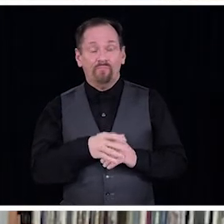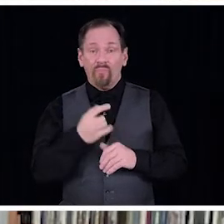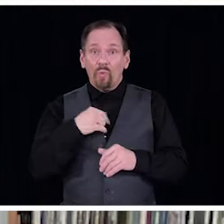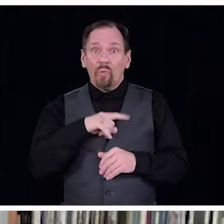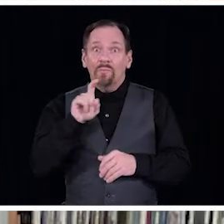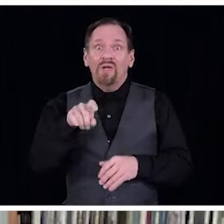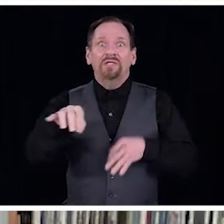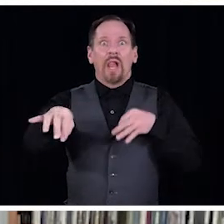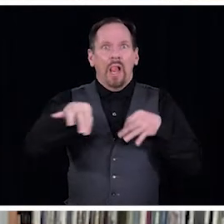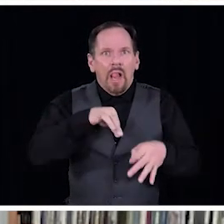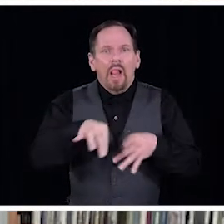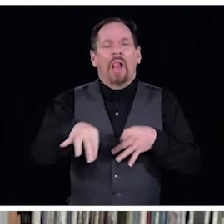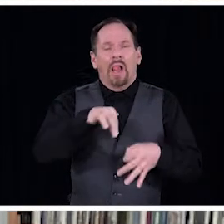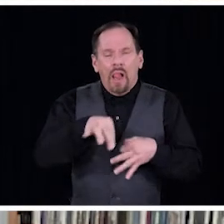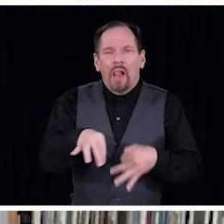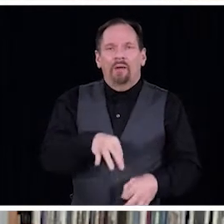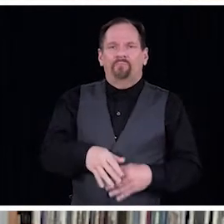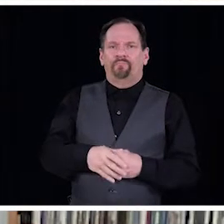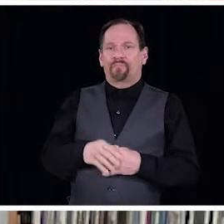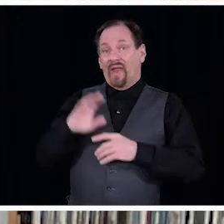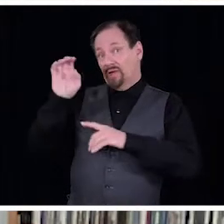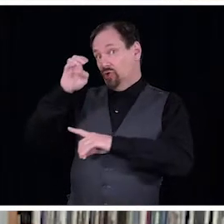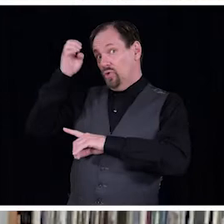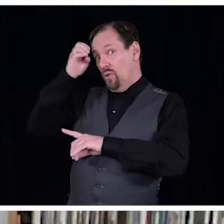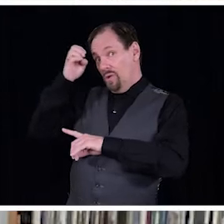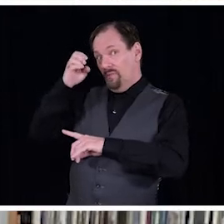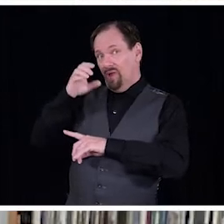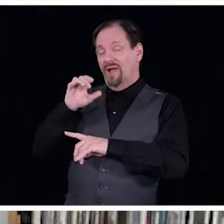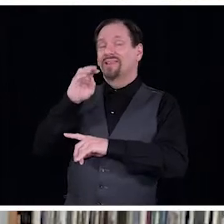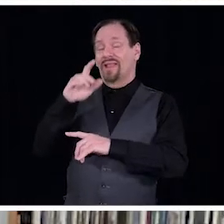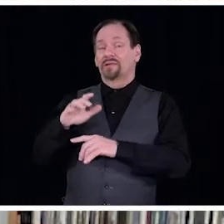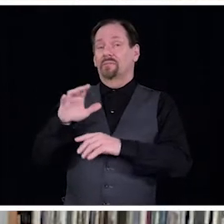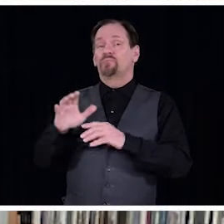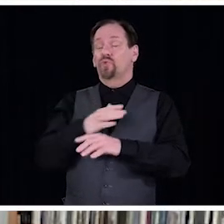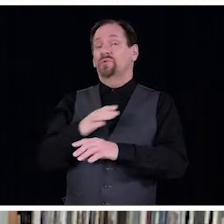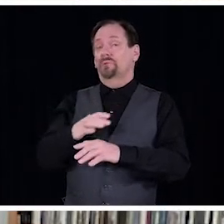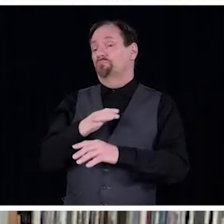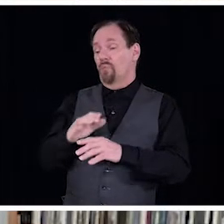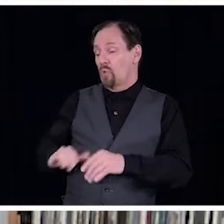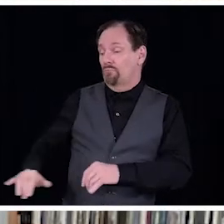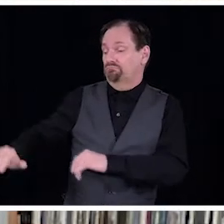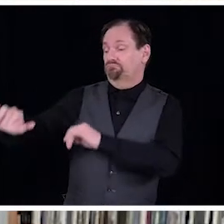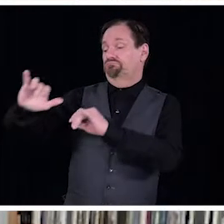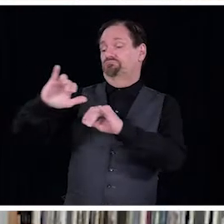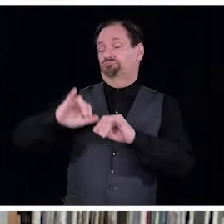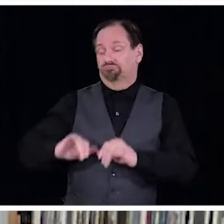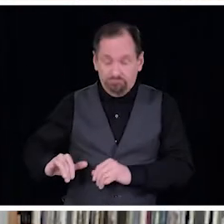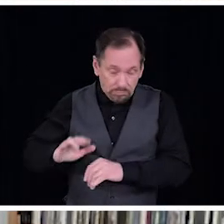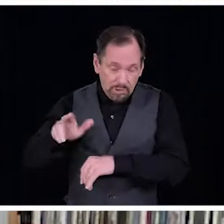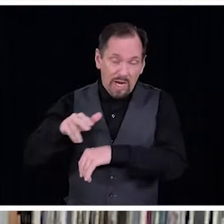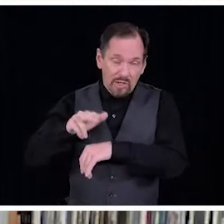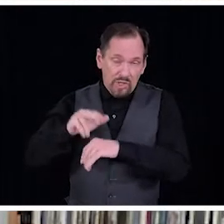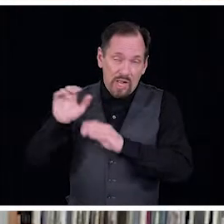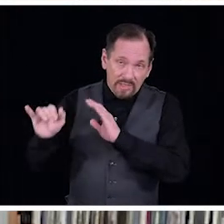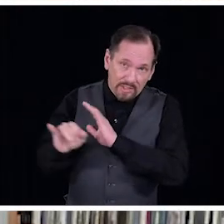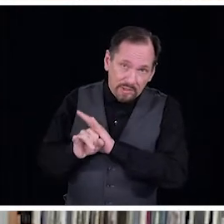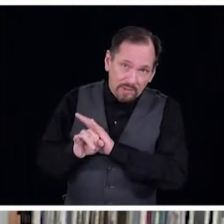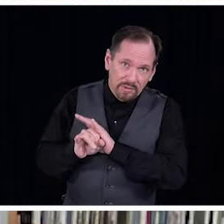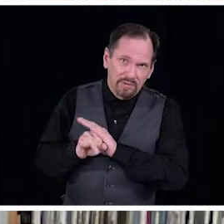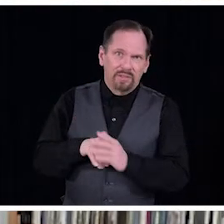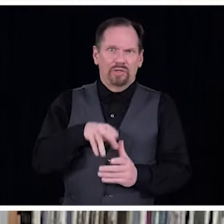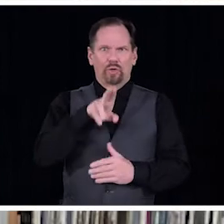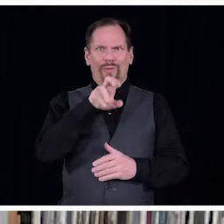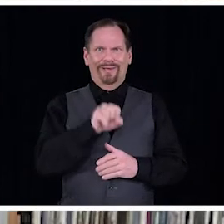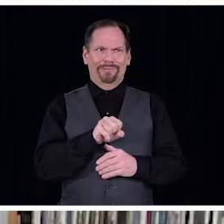in the United States than in Europe, where classical music is more visibly part of national and cultural identity. Since the beginnings